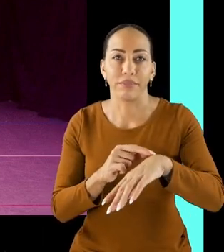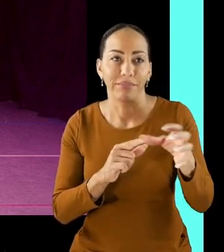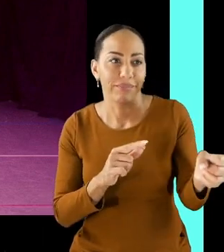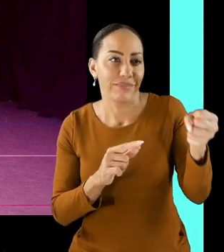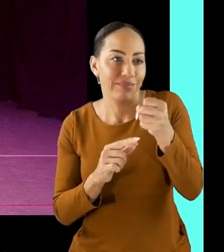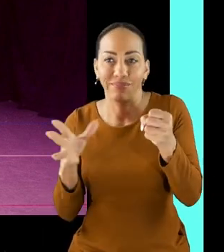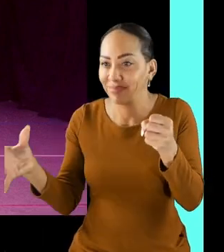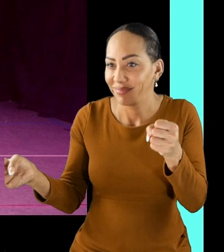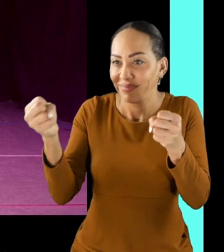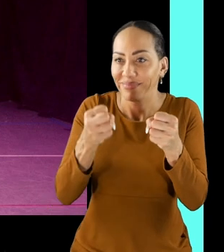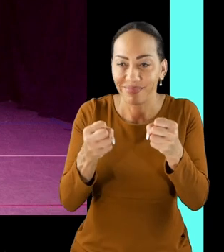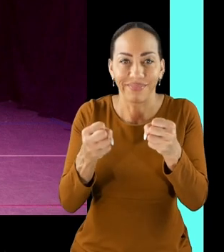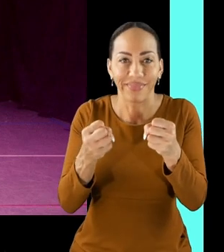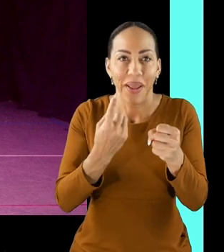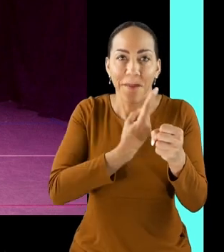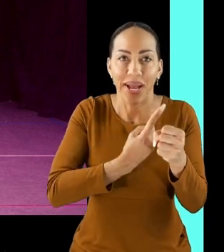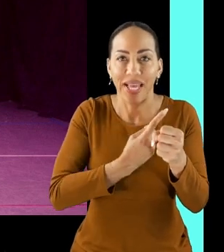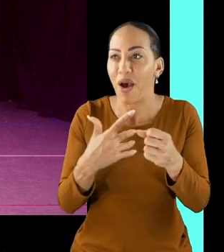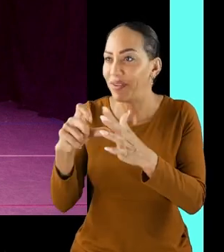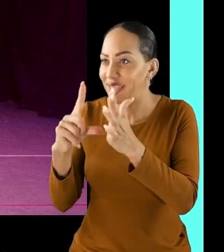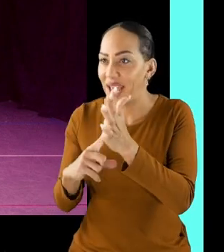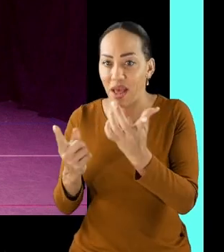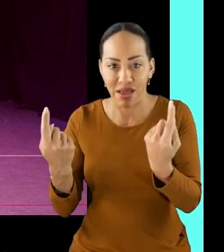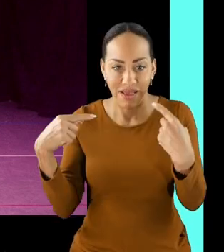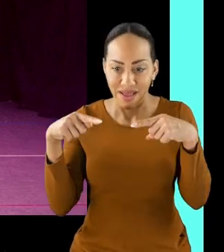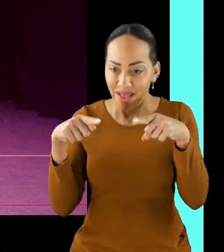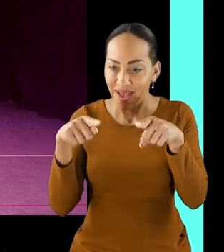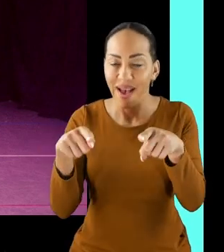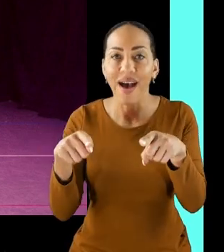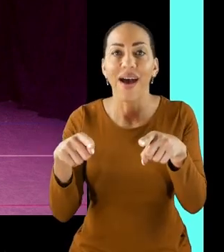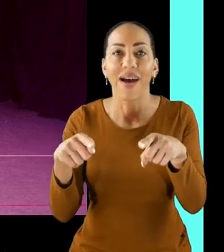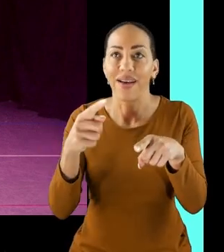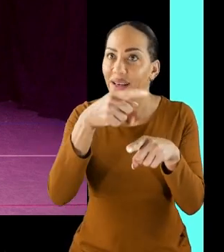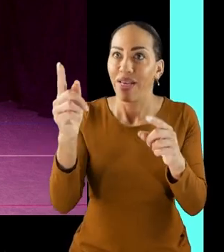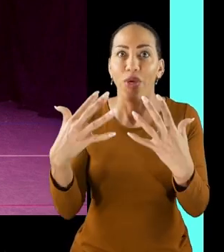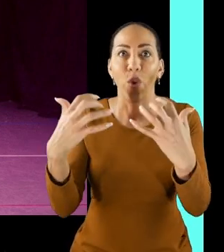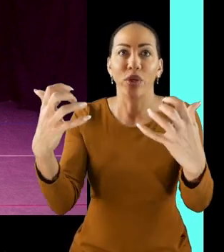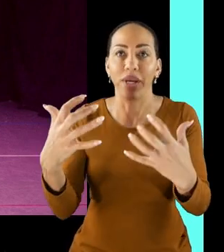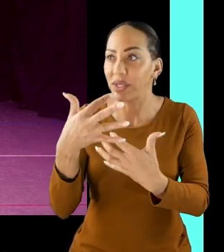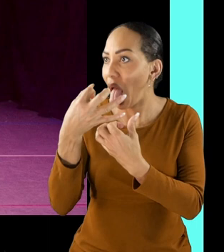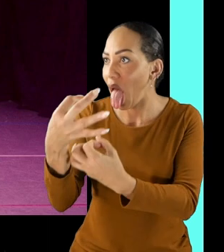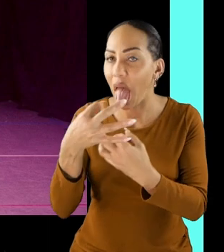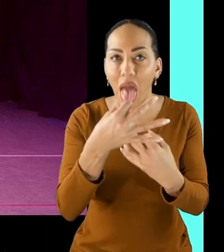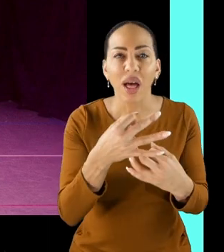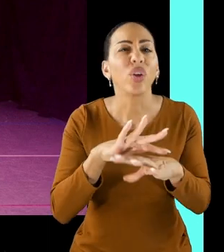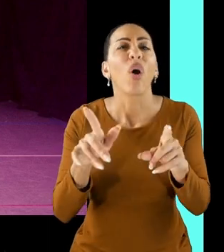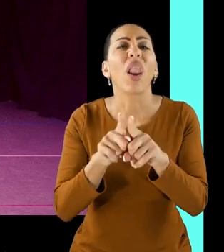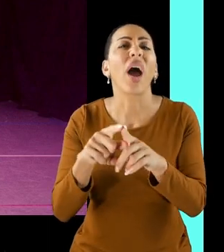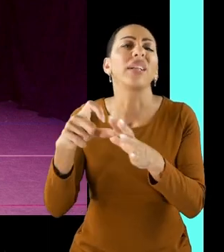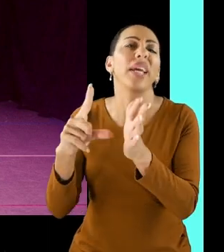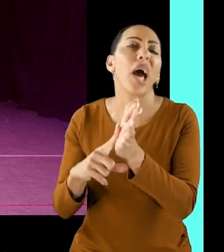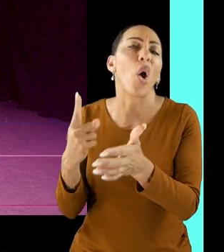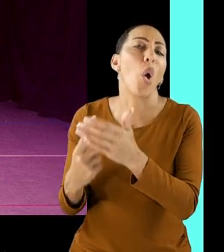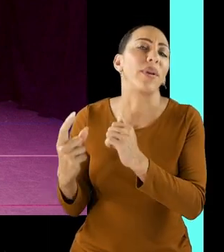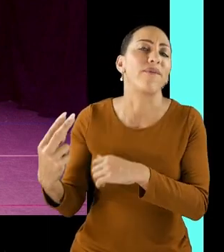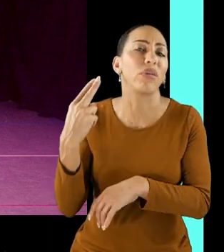that it both myself and DL became compelling to all audiences, rather than there being a sense that DL was there for